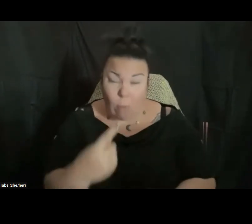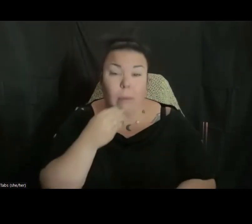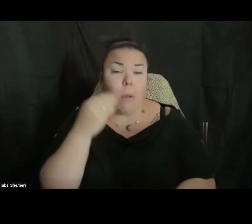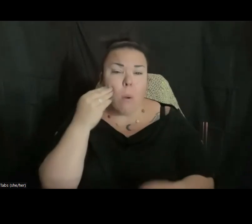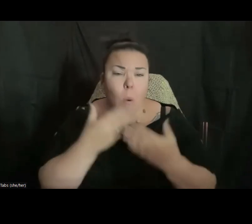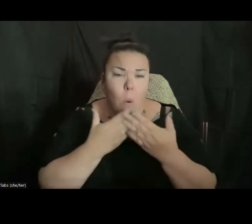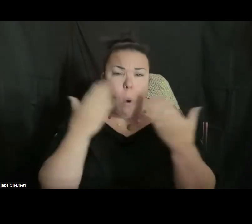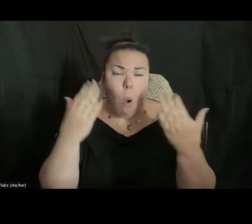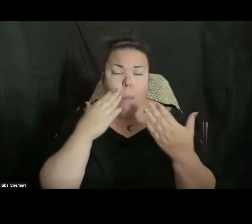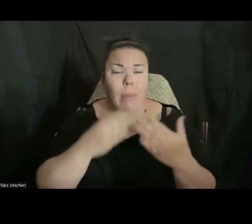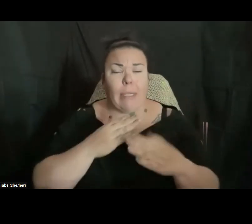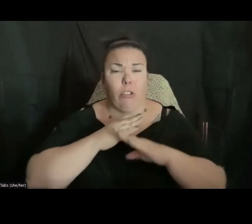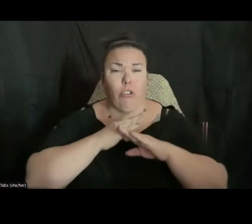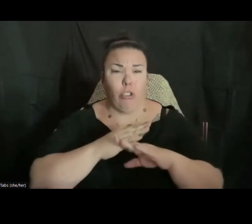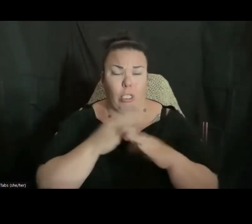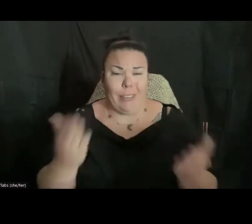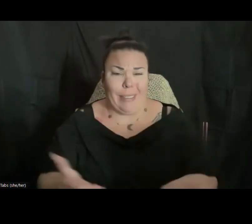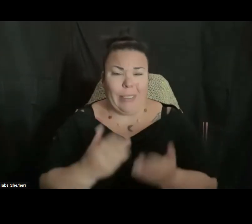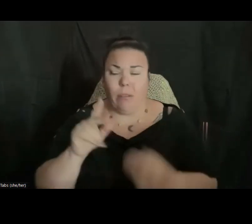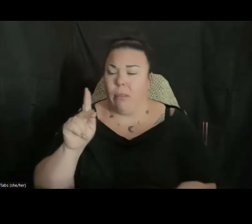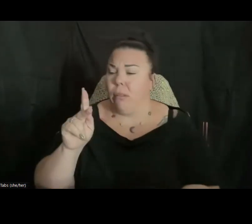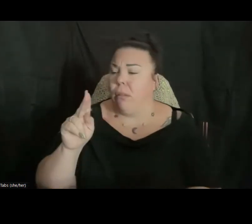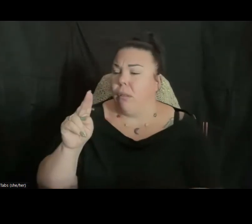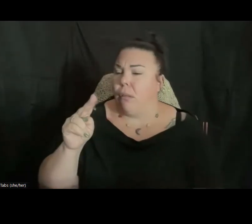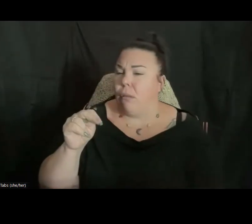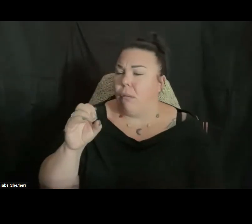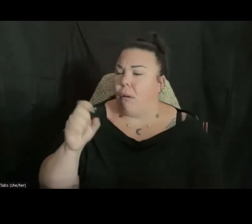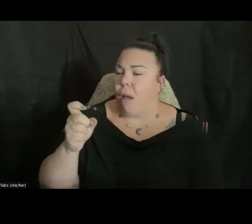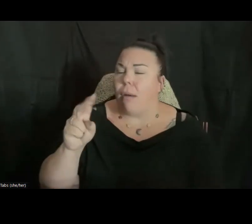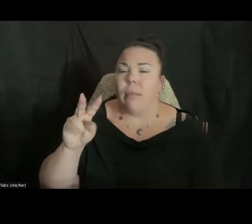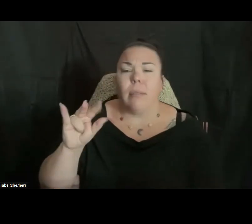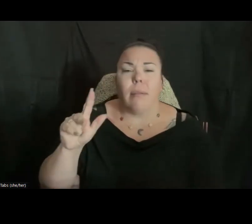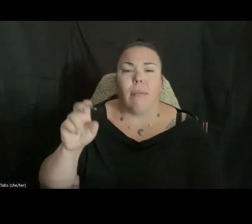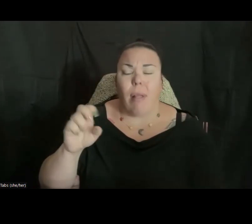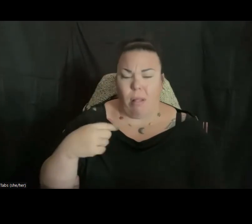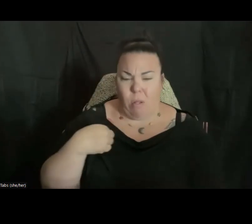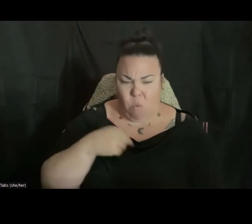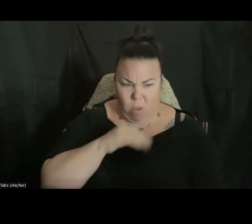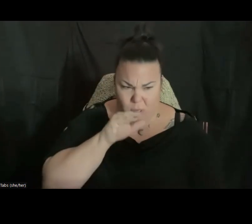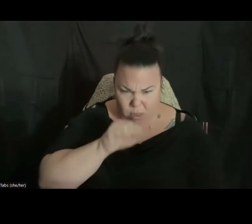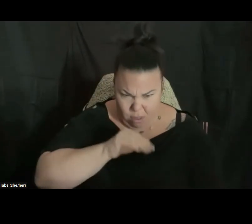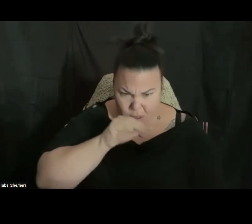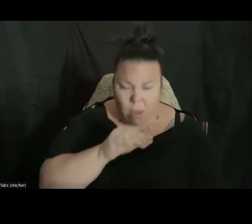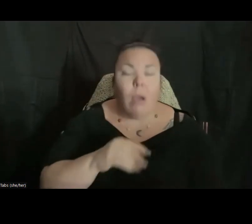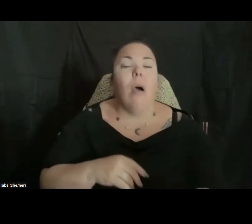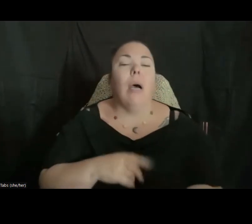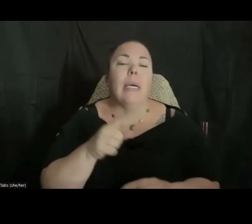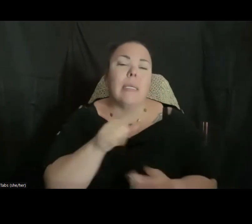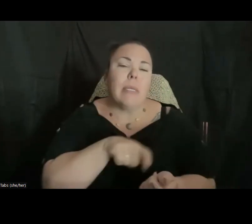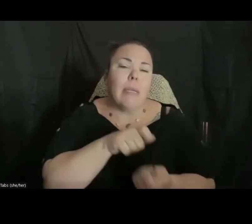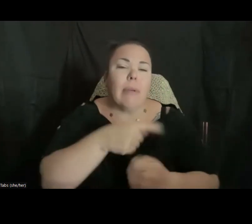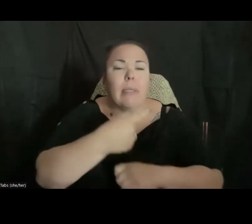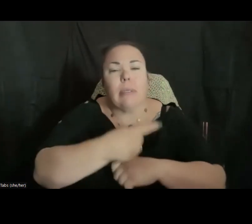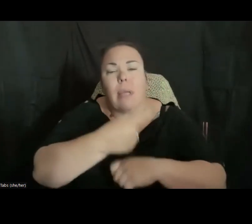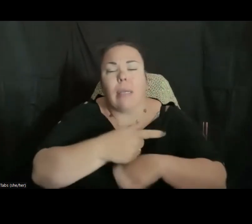Knoxville, and we collaborated with them to identify specific needs and specific times and days when we could be most helpful. Like